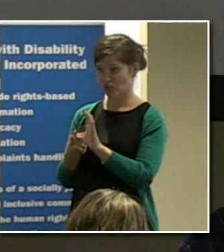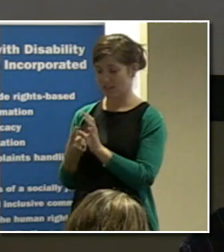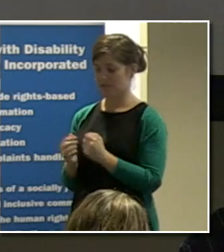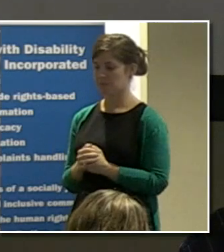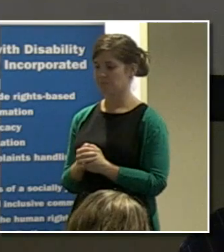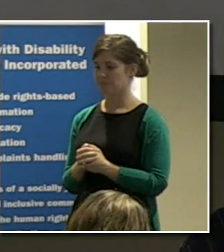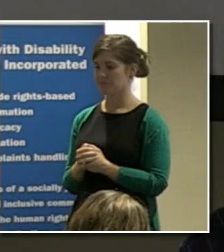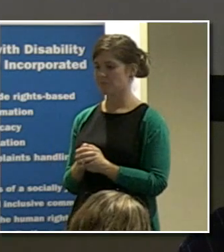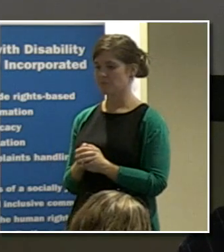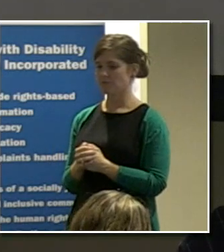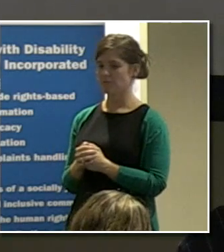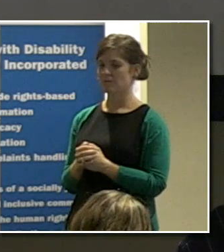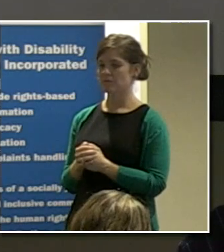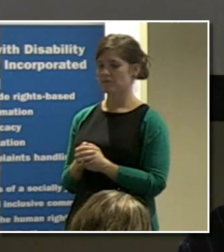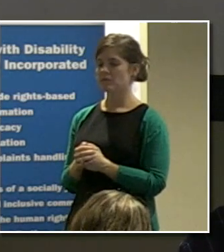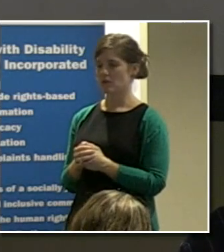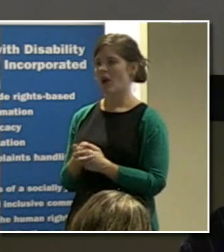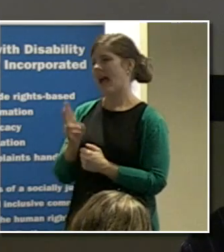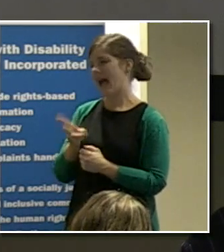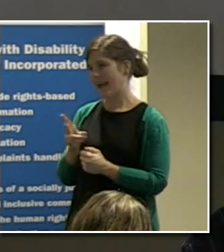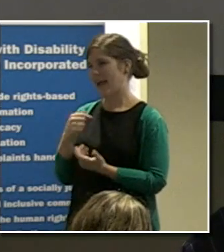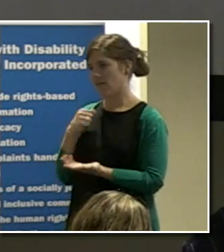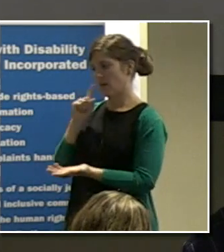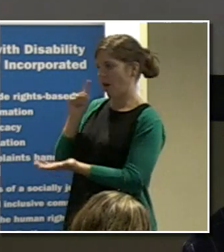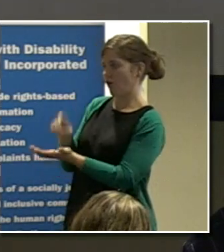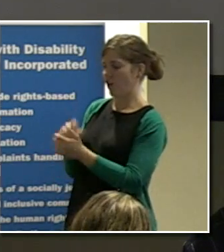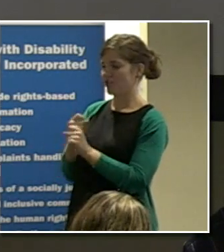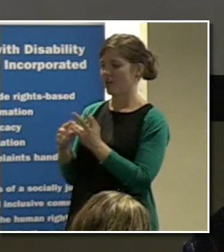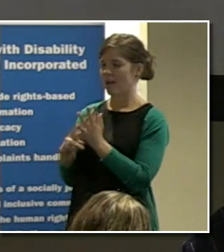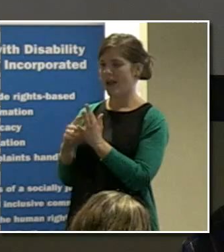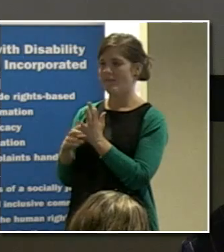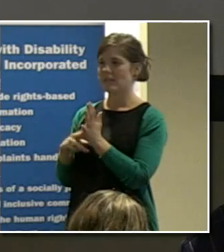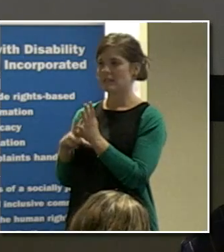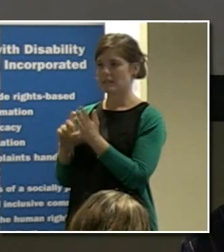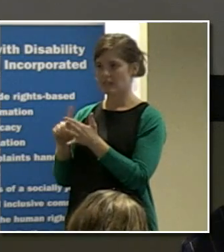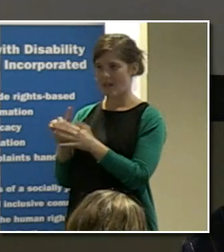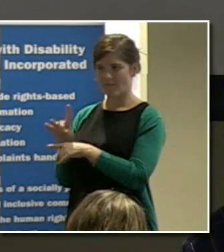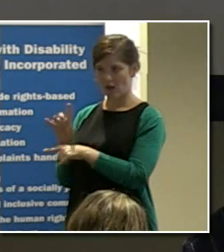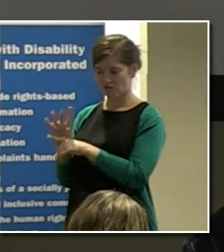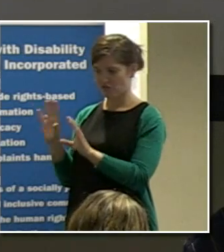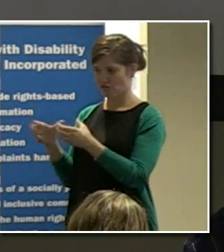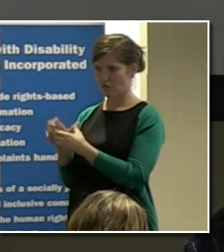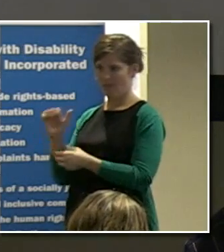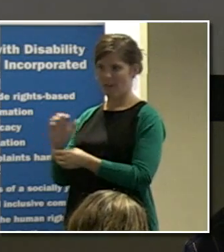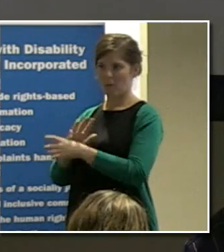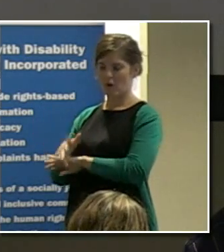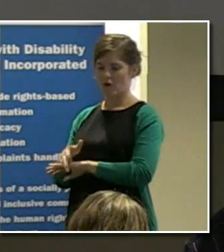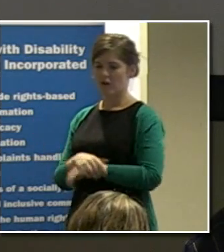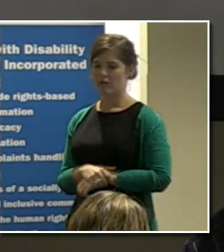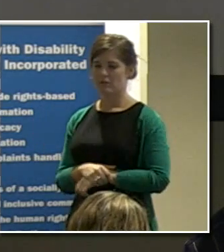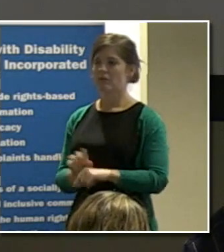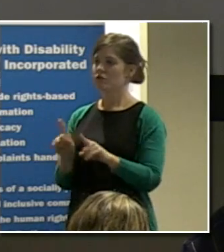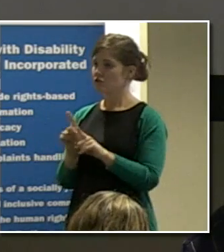year. And again, I'd like to acknowledge the work of the governance advisory group. The board has also worked to develop the